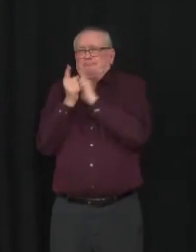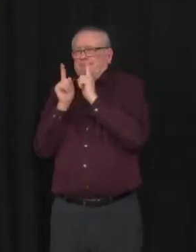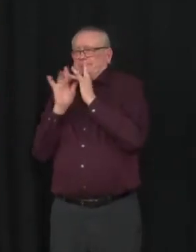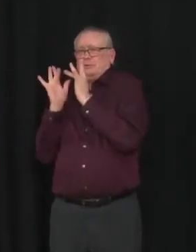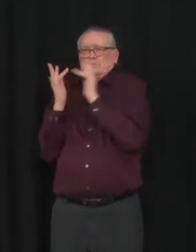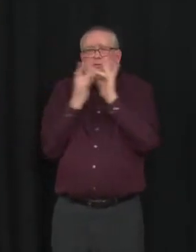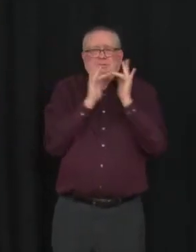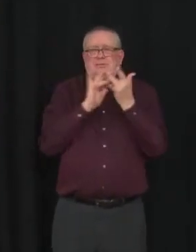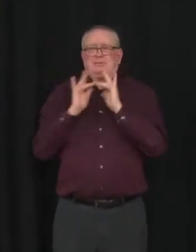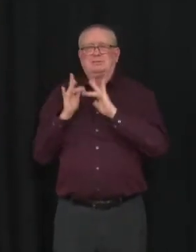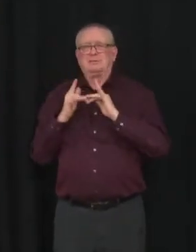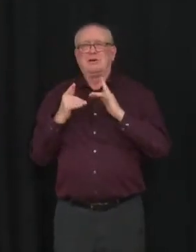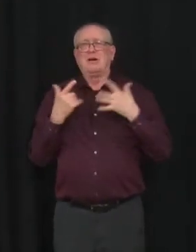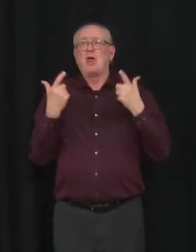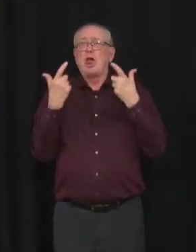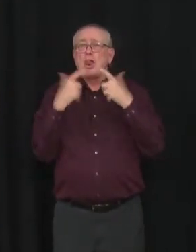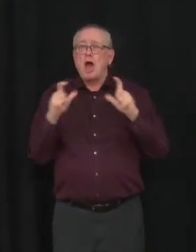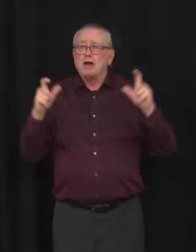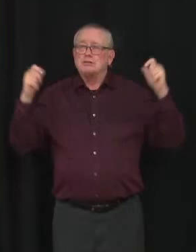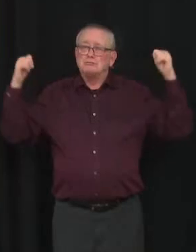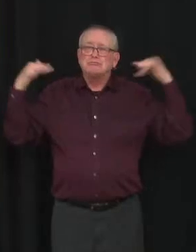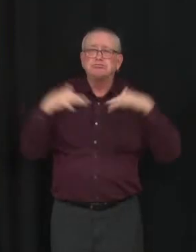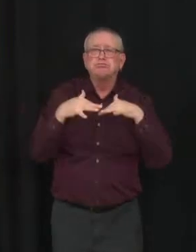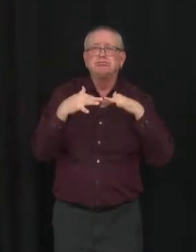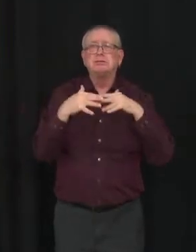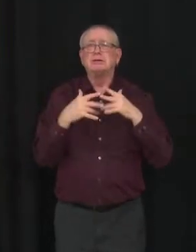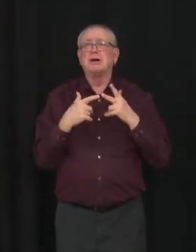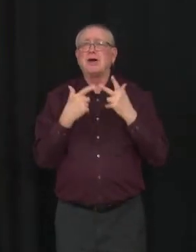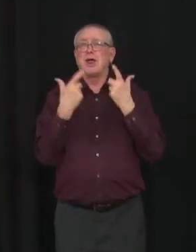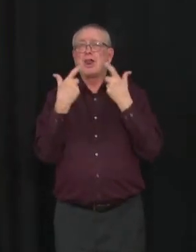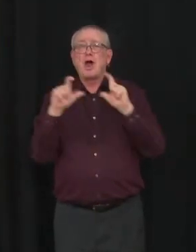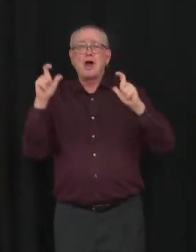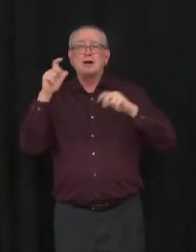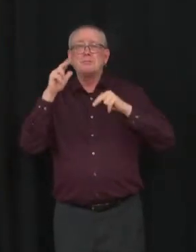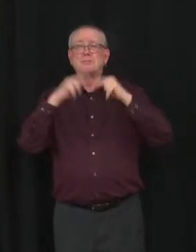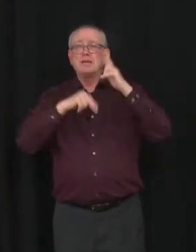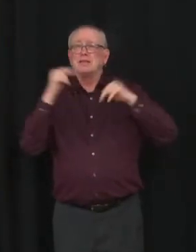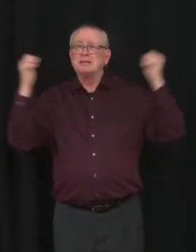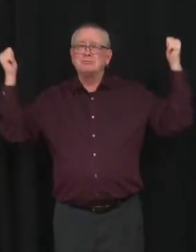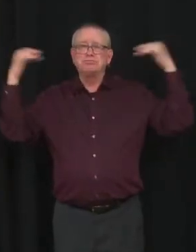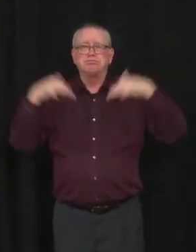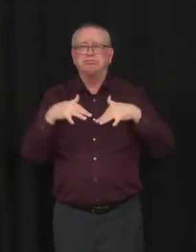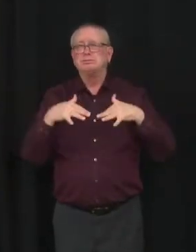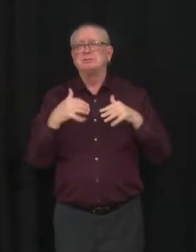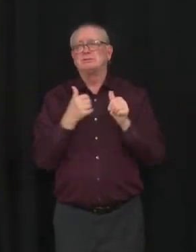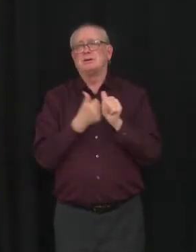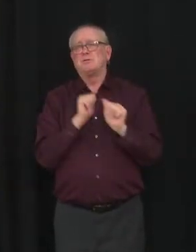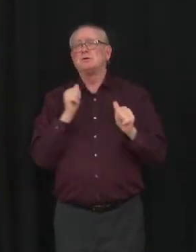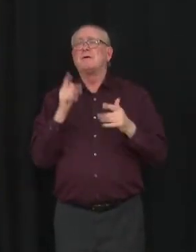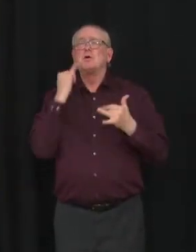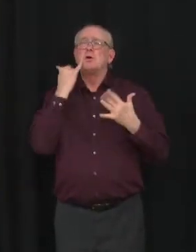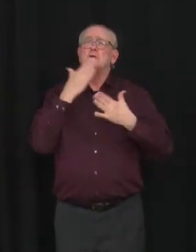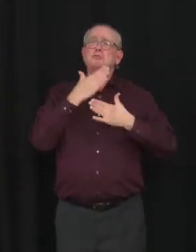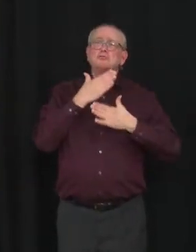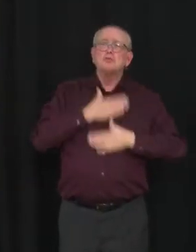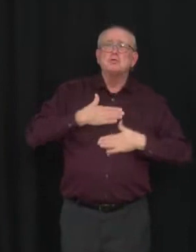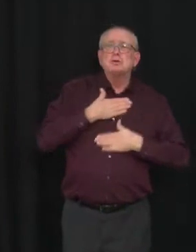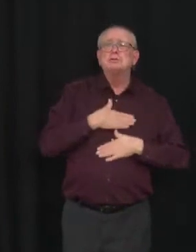events, large capacity venues, and certain discretionary activities where there is a high risk of